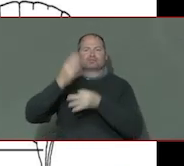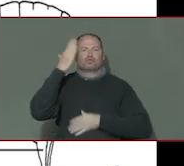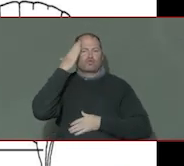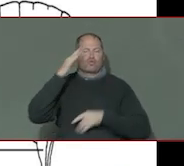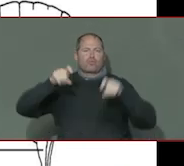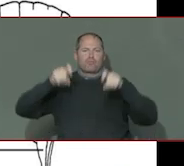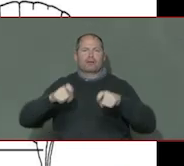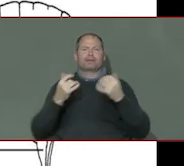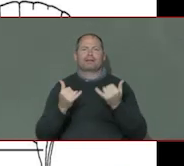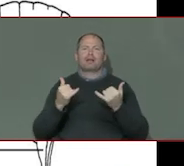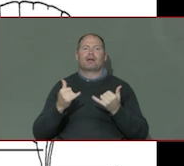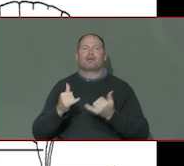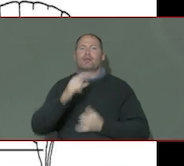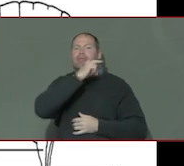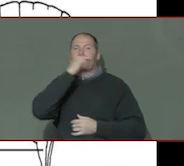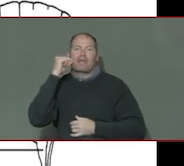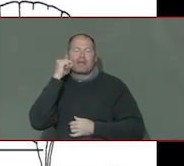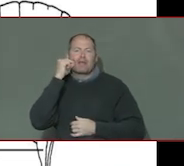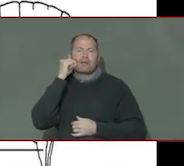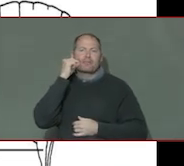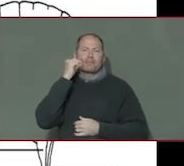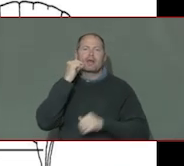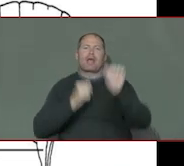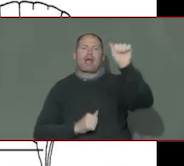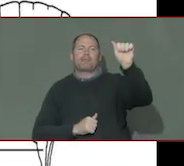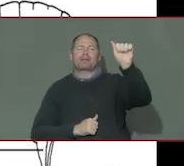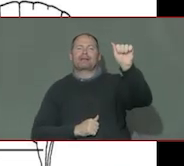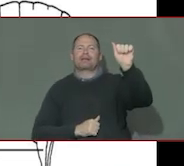the letter and name that is going to